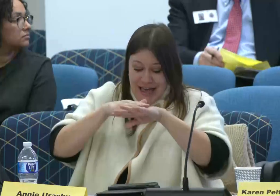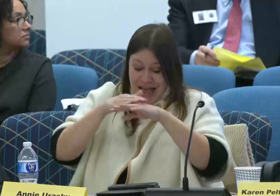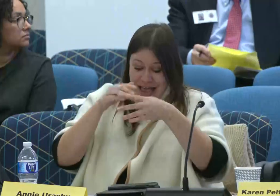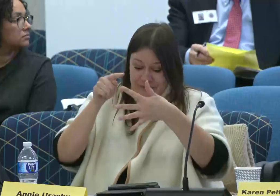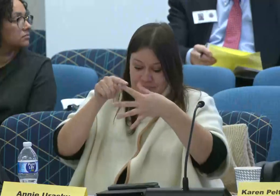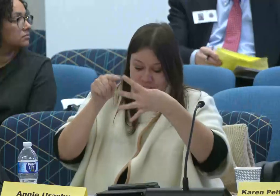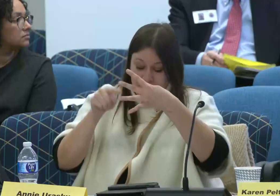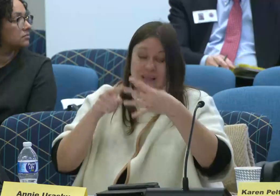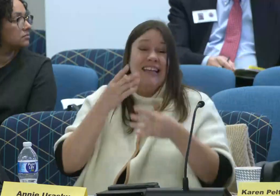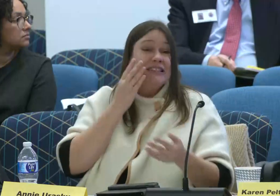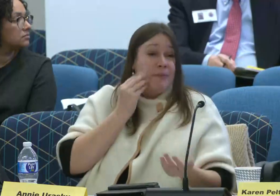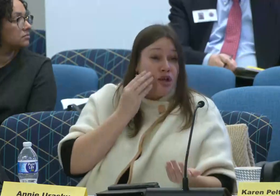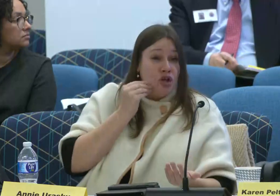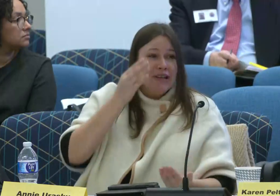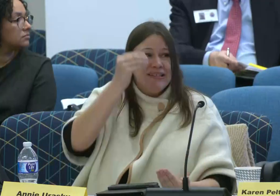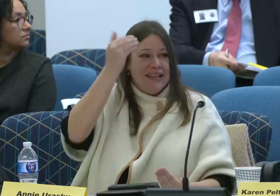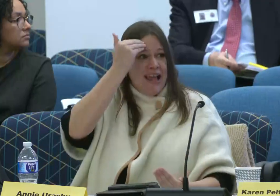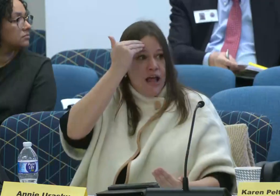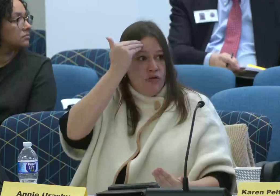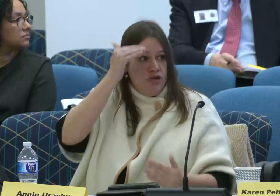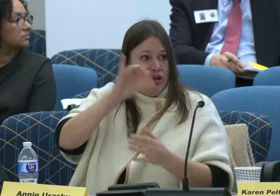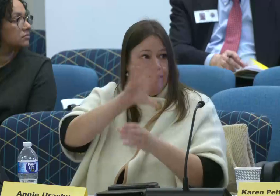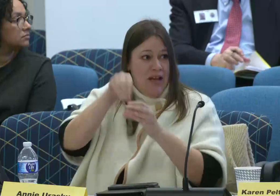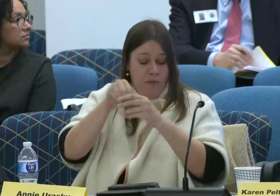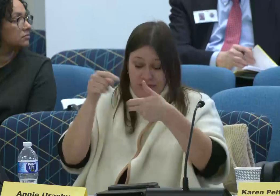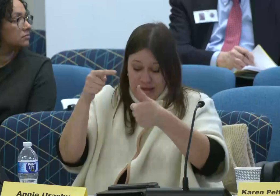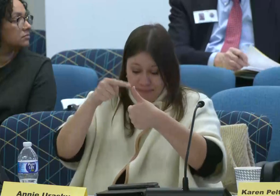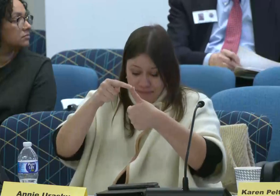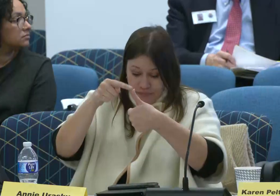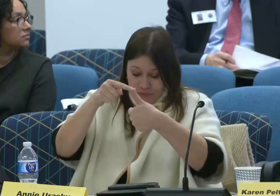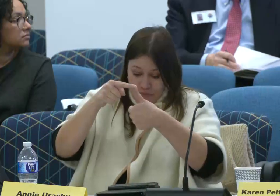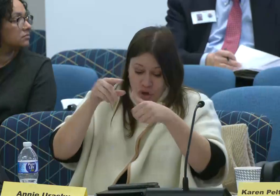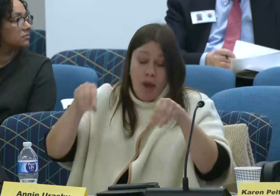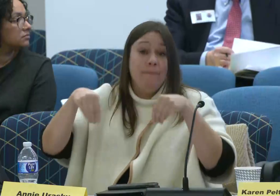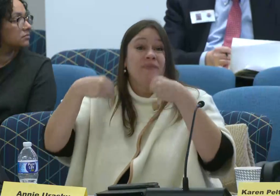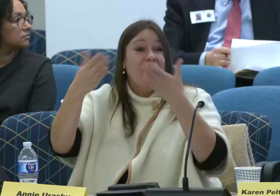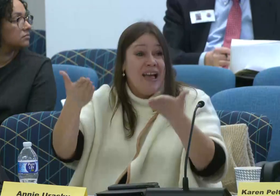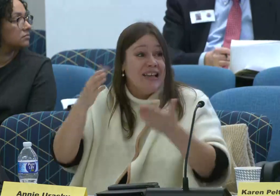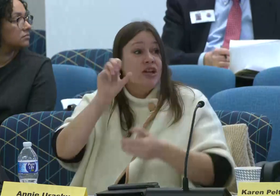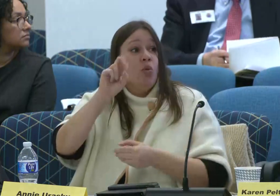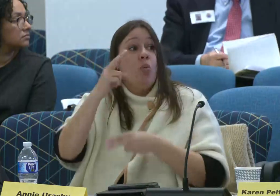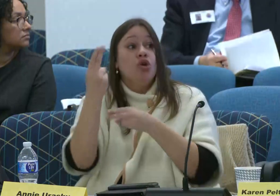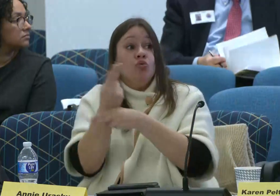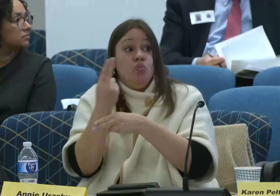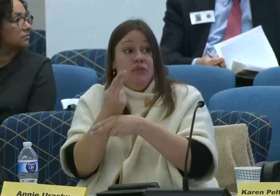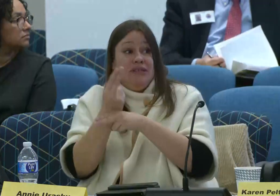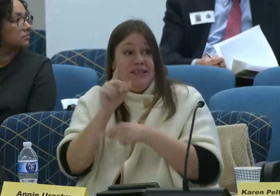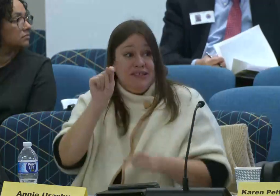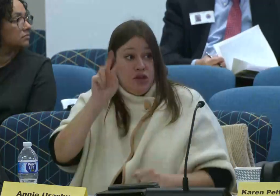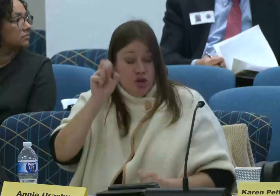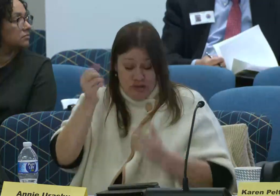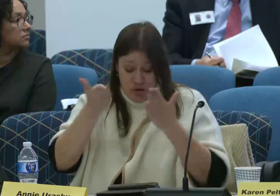an in-depth oversight about their experiences as well as their knowledge and